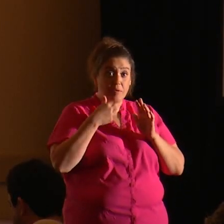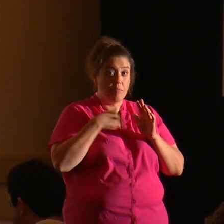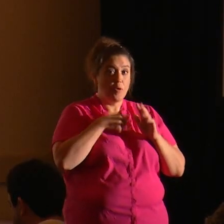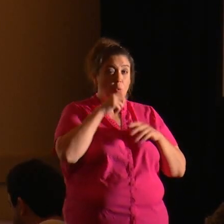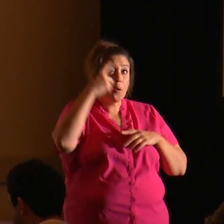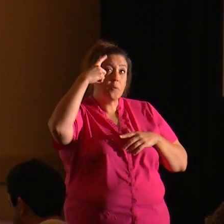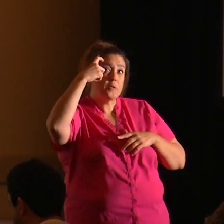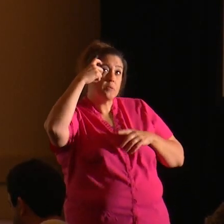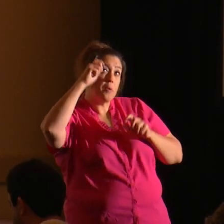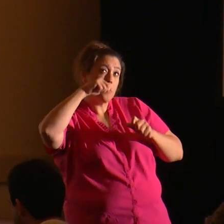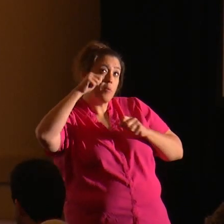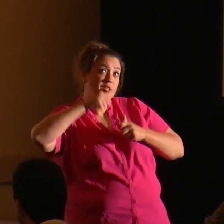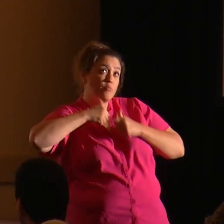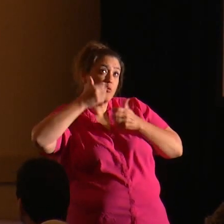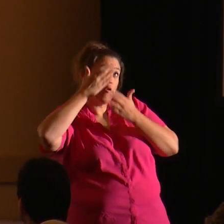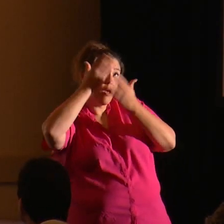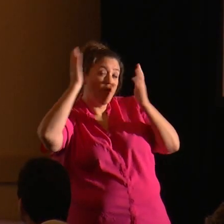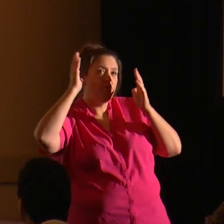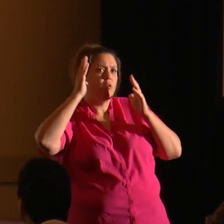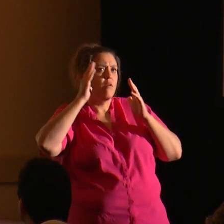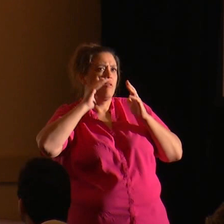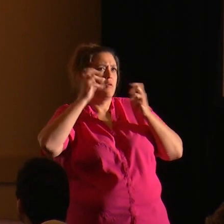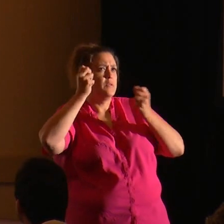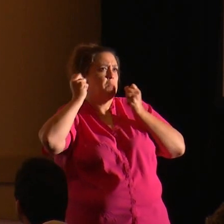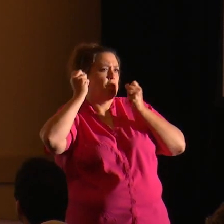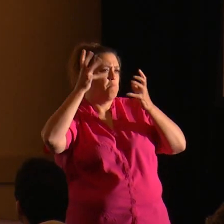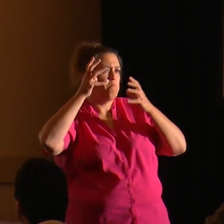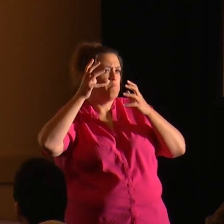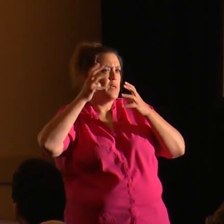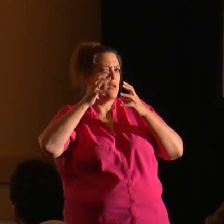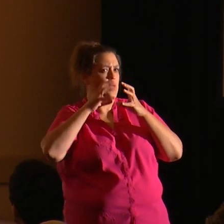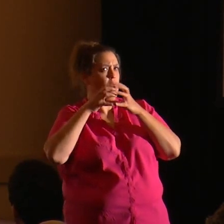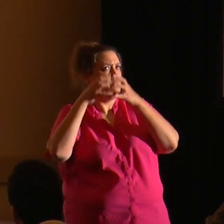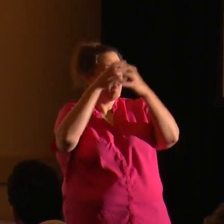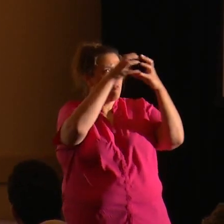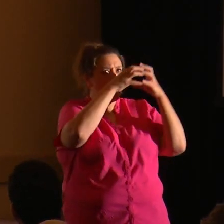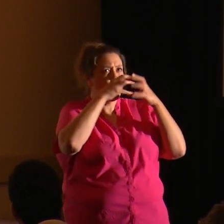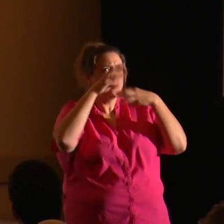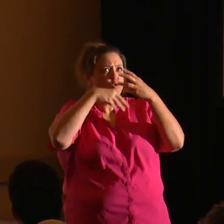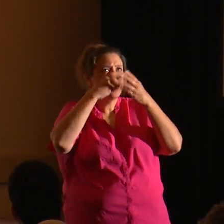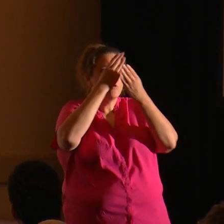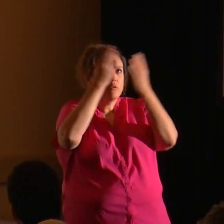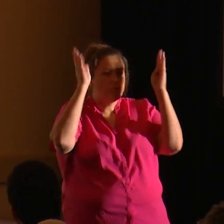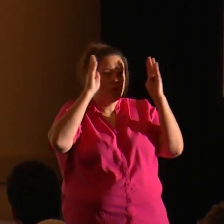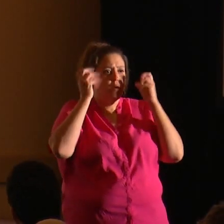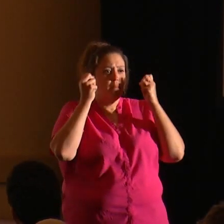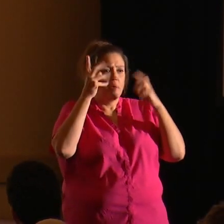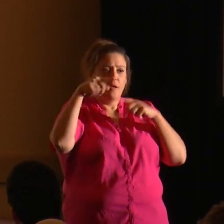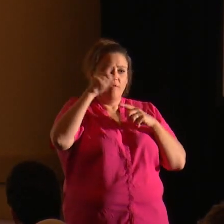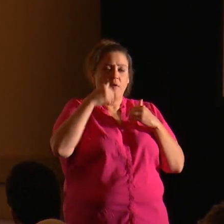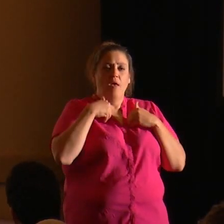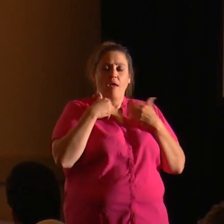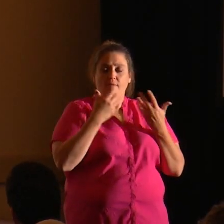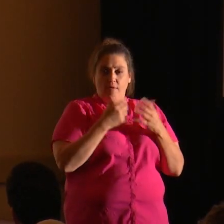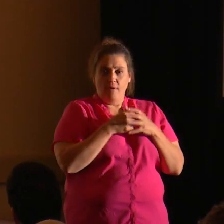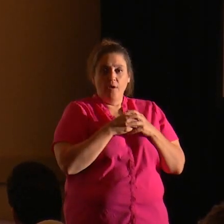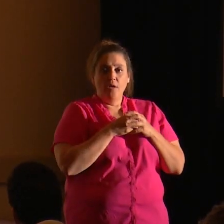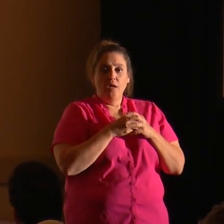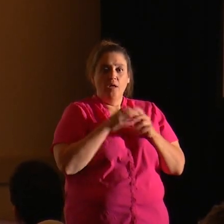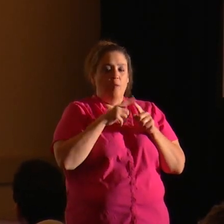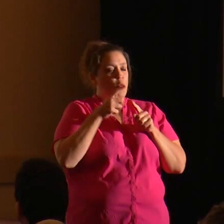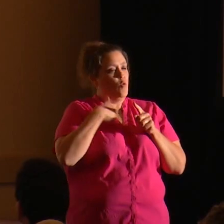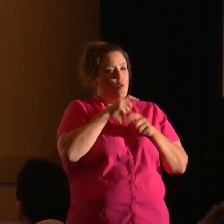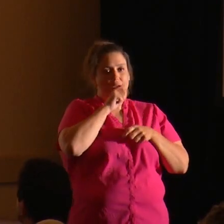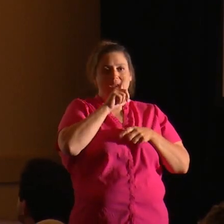elsewhere. The universe is teeming with planets, many of them habitable, almost surely inhabited. But we haven't